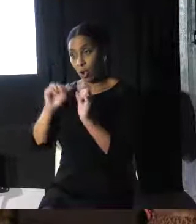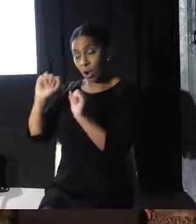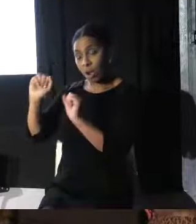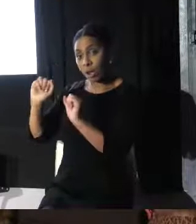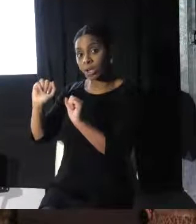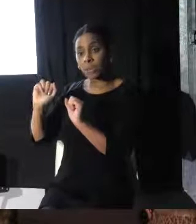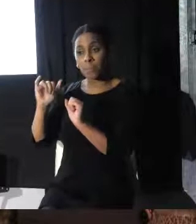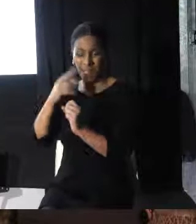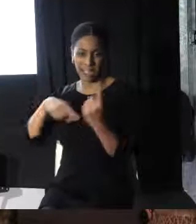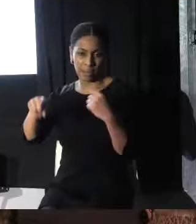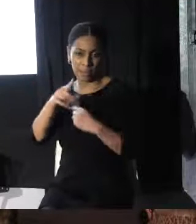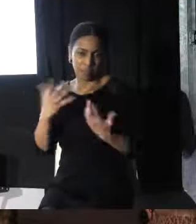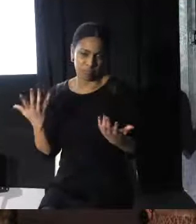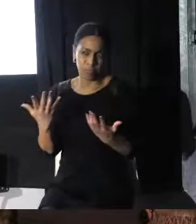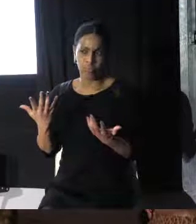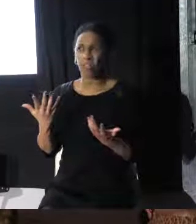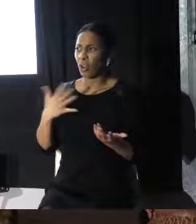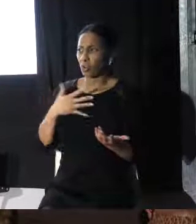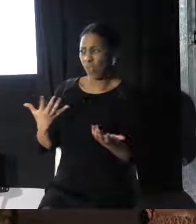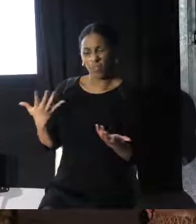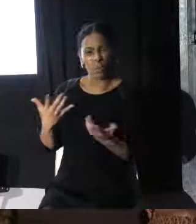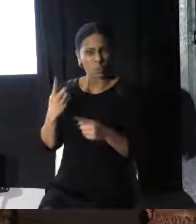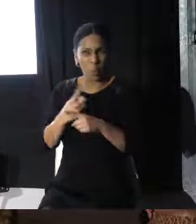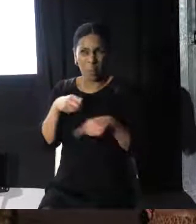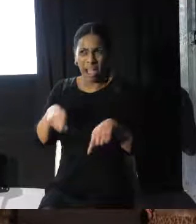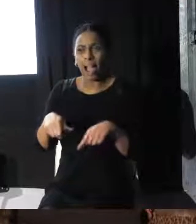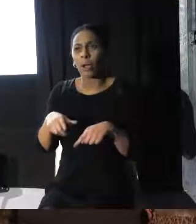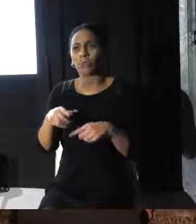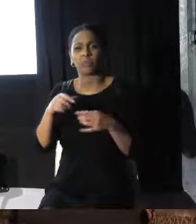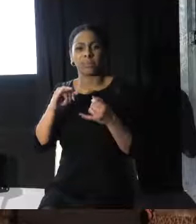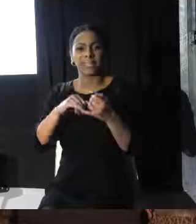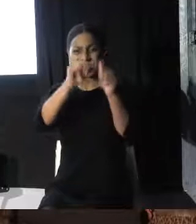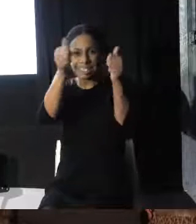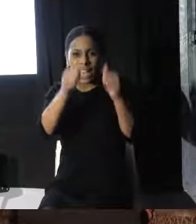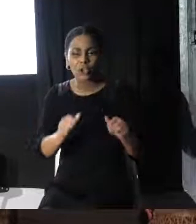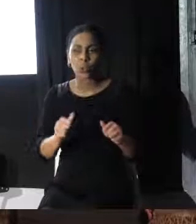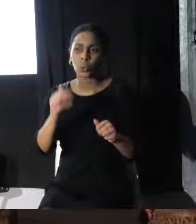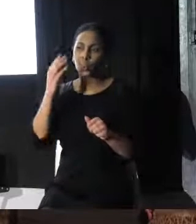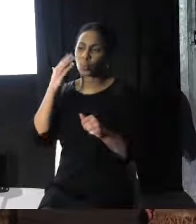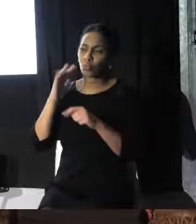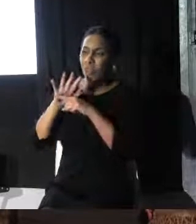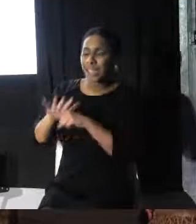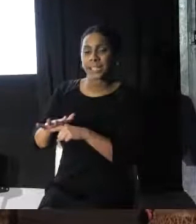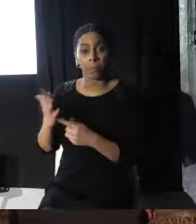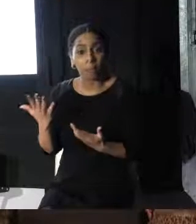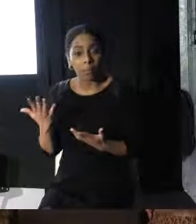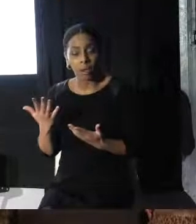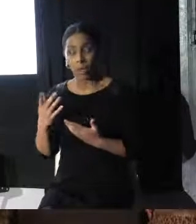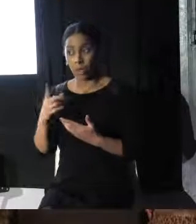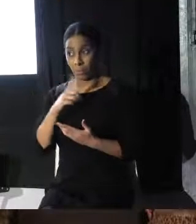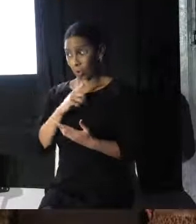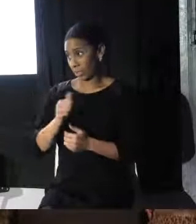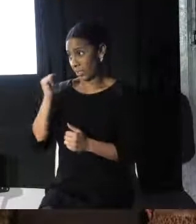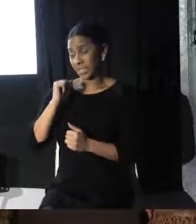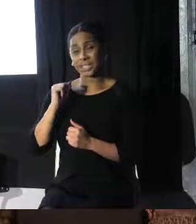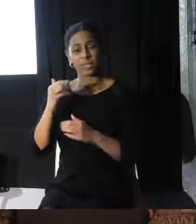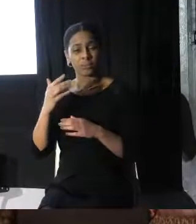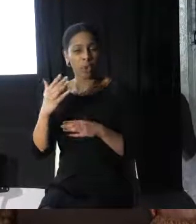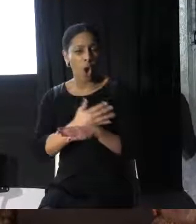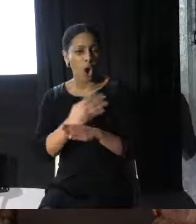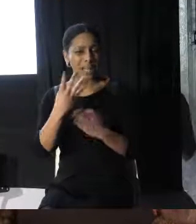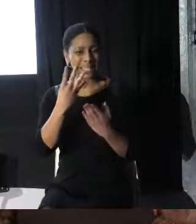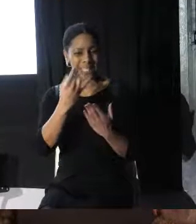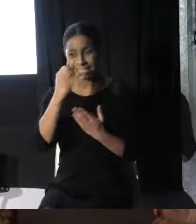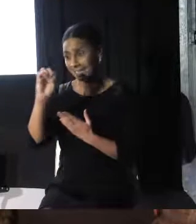we're talking about statues and racism because, in the early 60s, he was writing